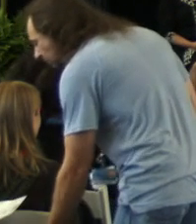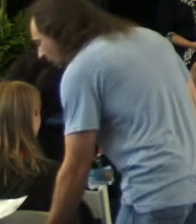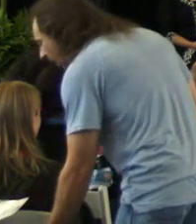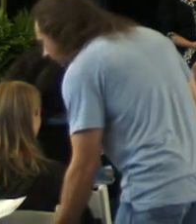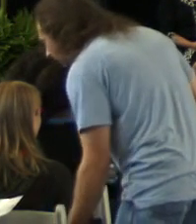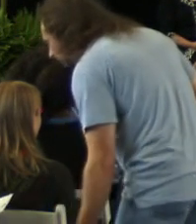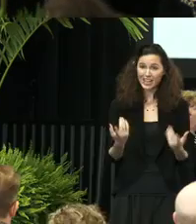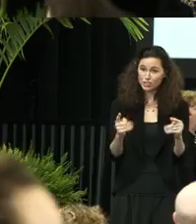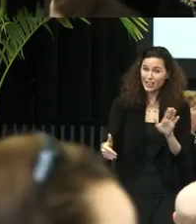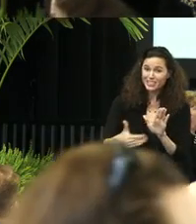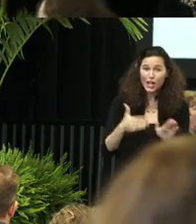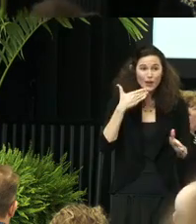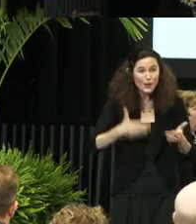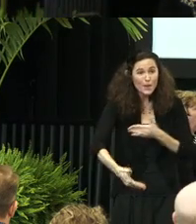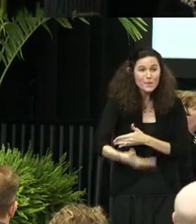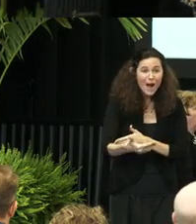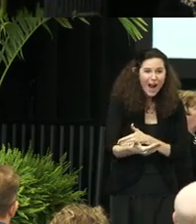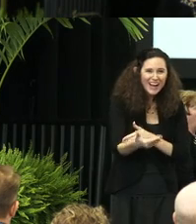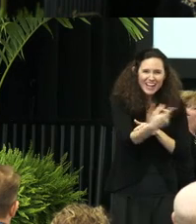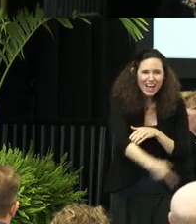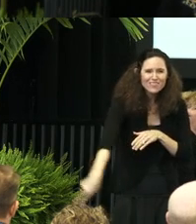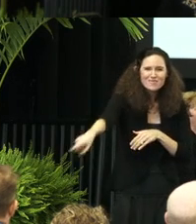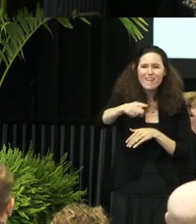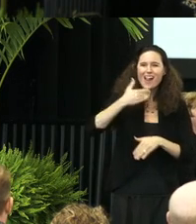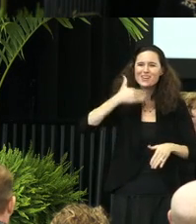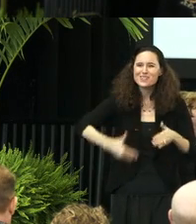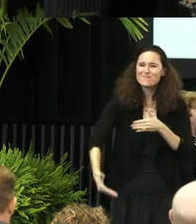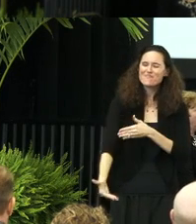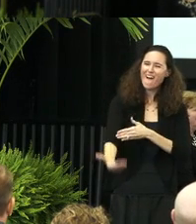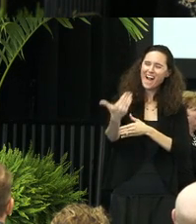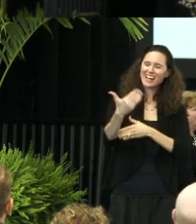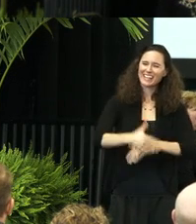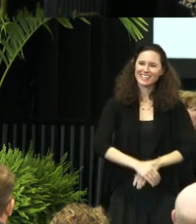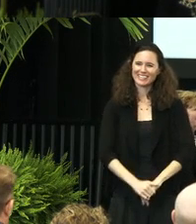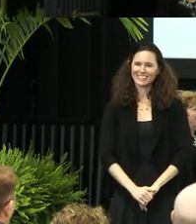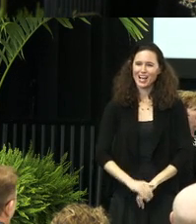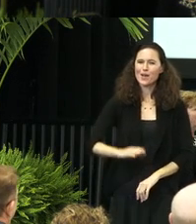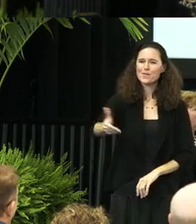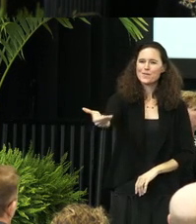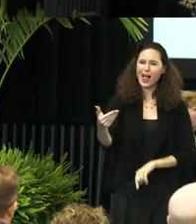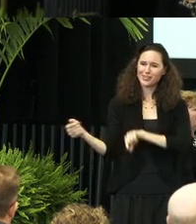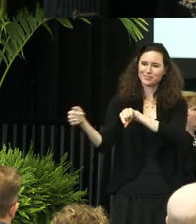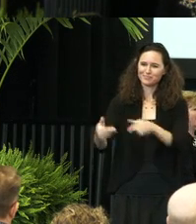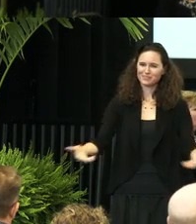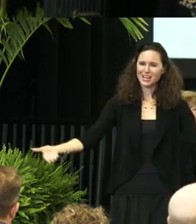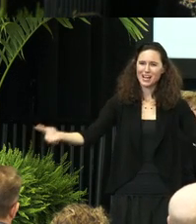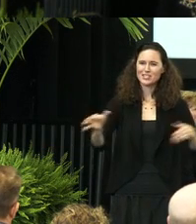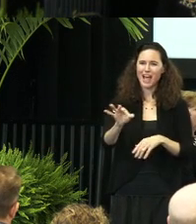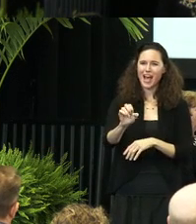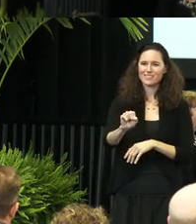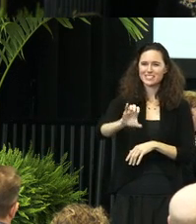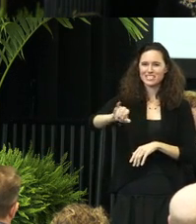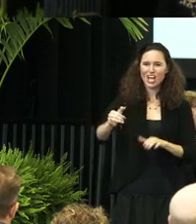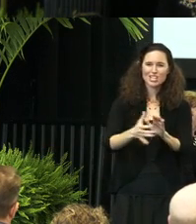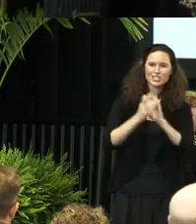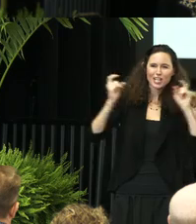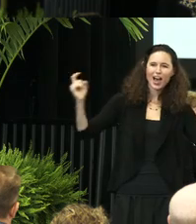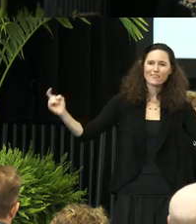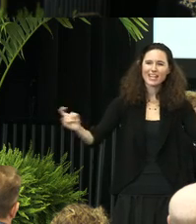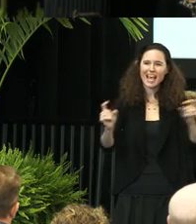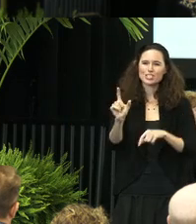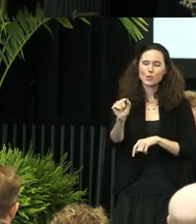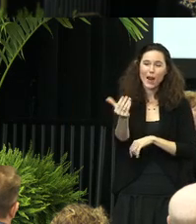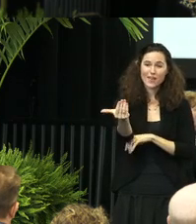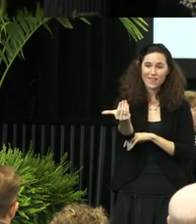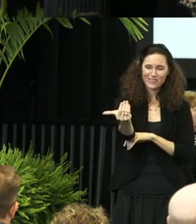Let's try it again. Good morning, everybody. Good morning. Welcome to FSCJ's Convocation